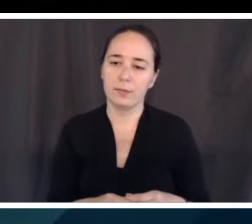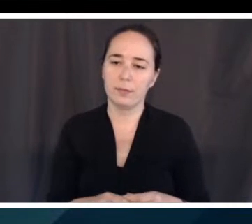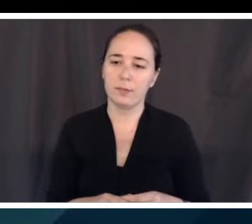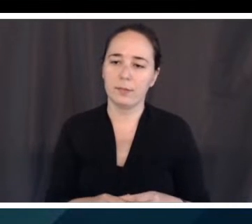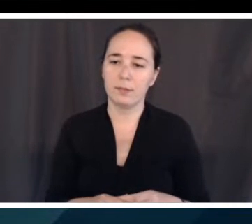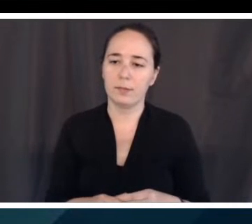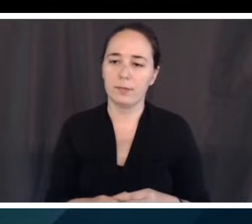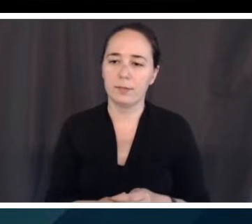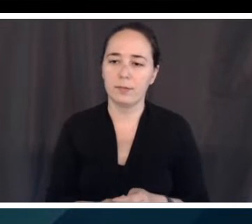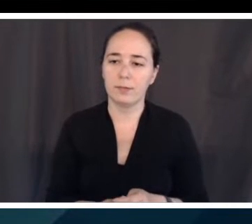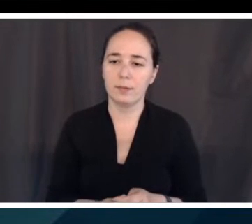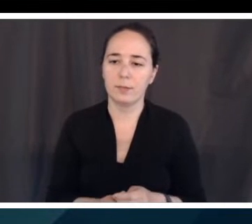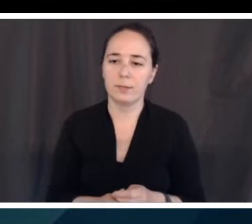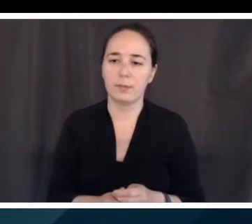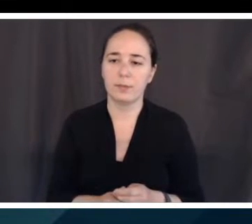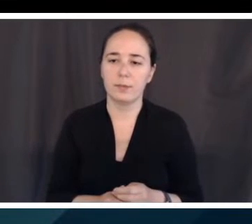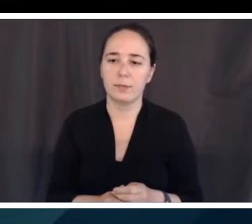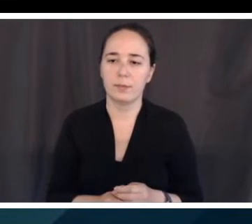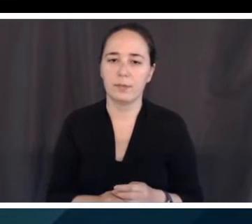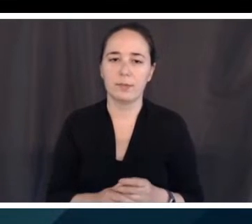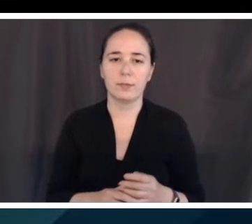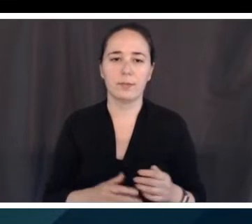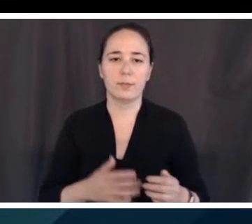I can see the scarring